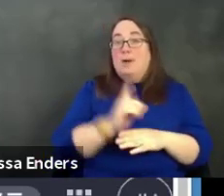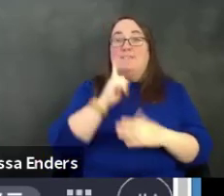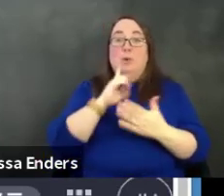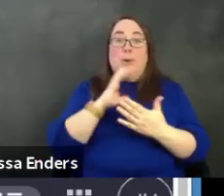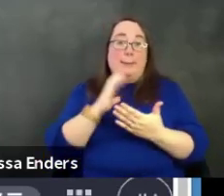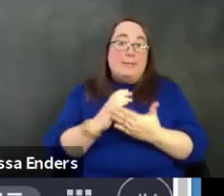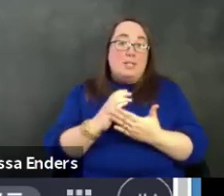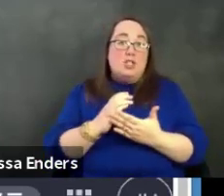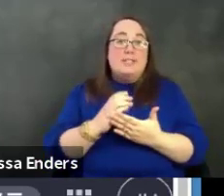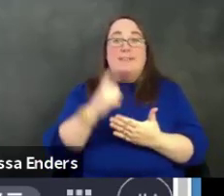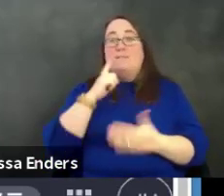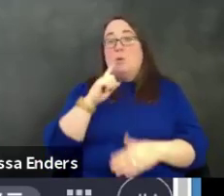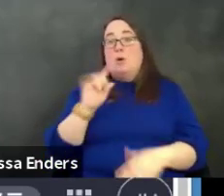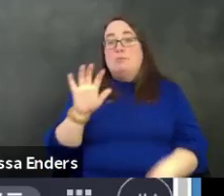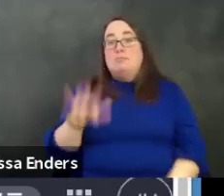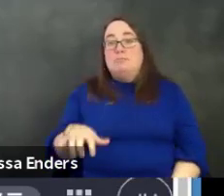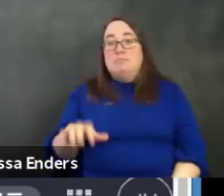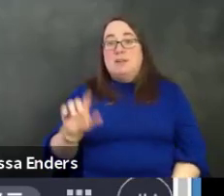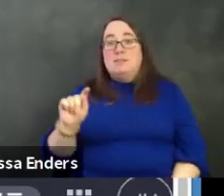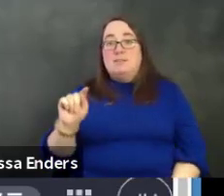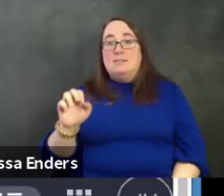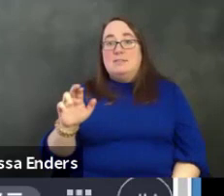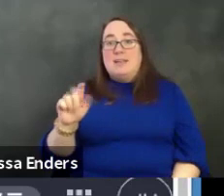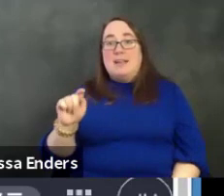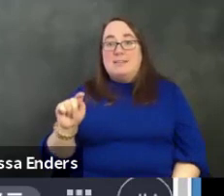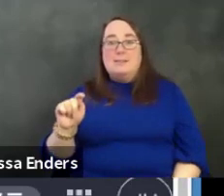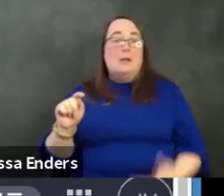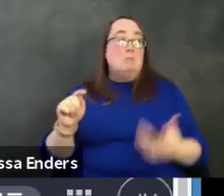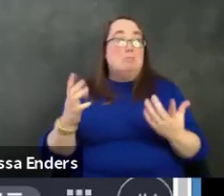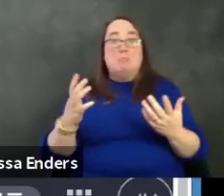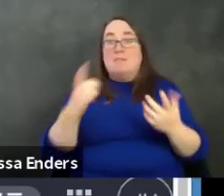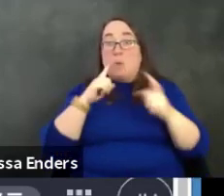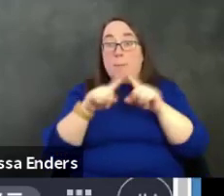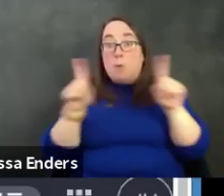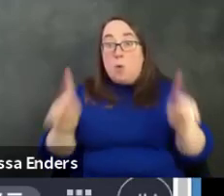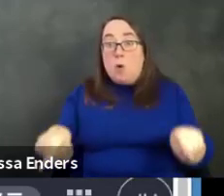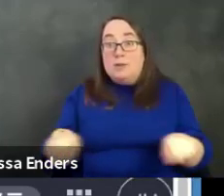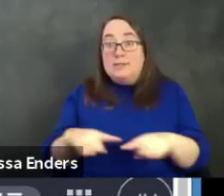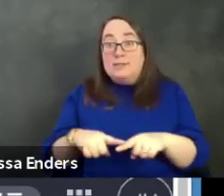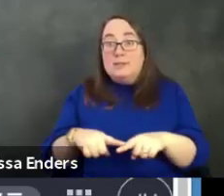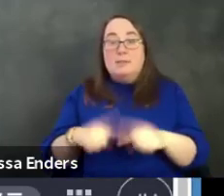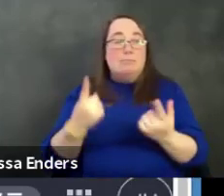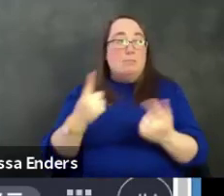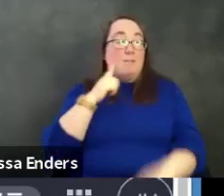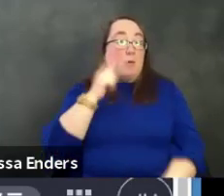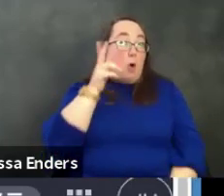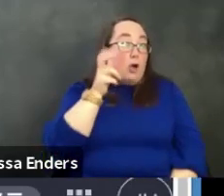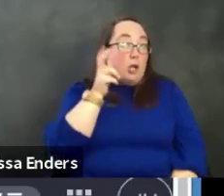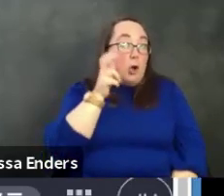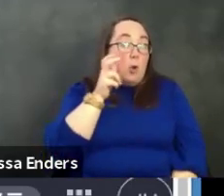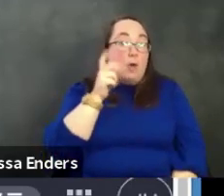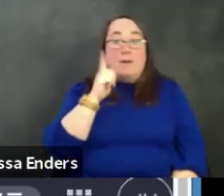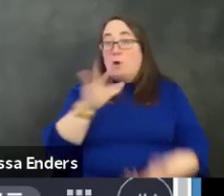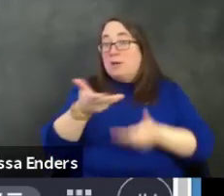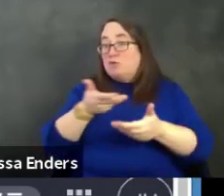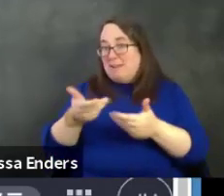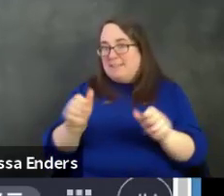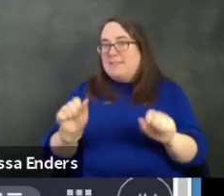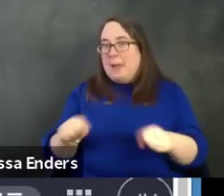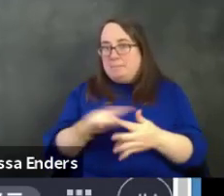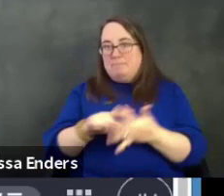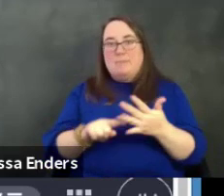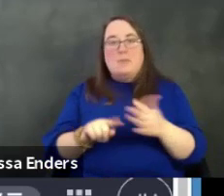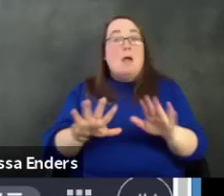I can do this for text. I can push out boards. I can even do this for audio or interactives. So yesterday I was working